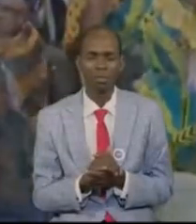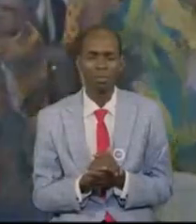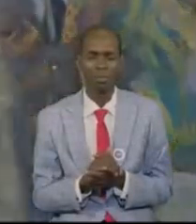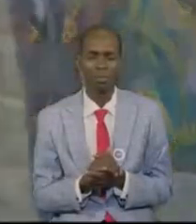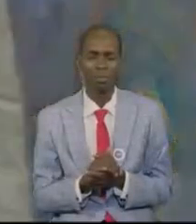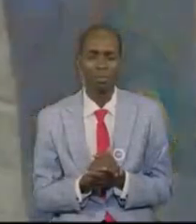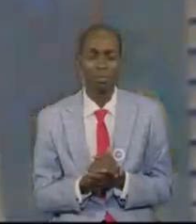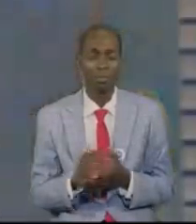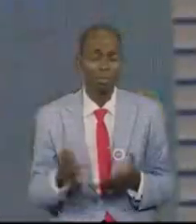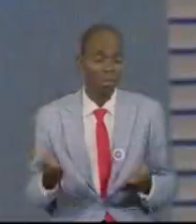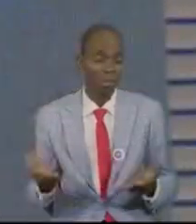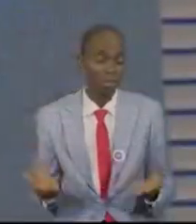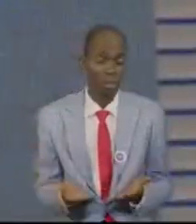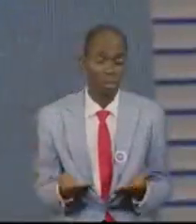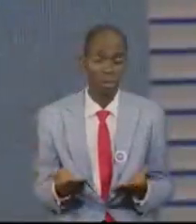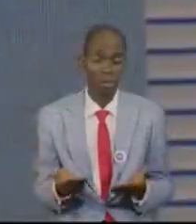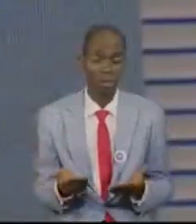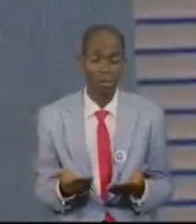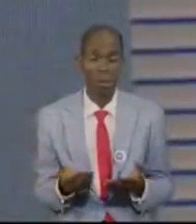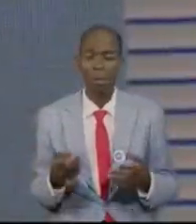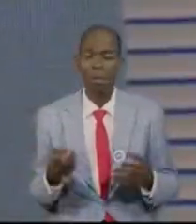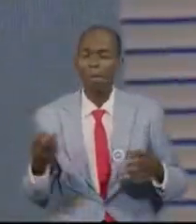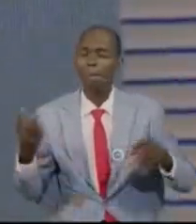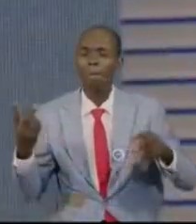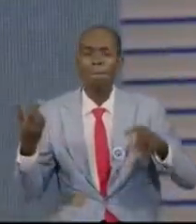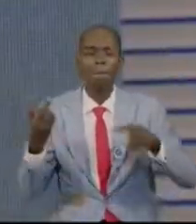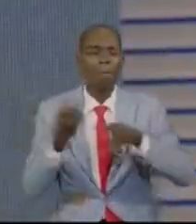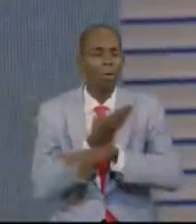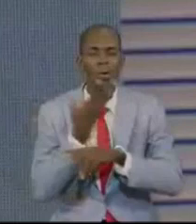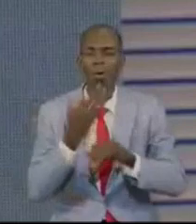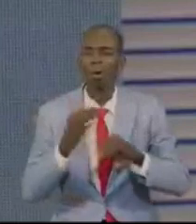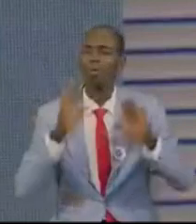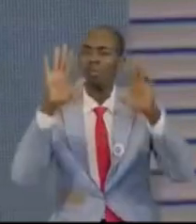Here, multiples of miracles.